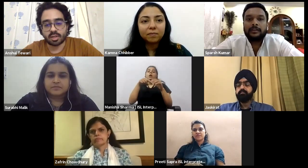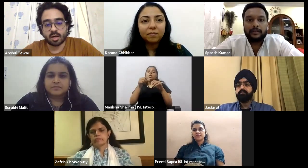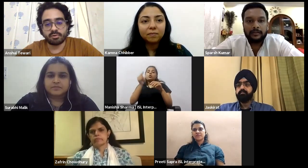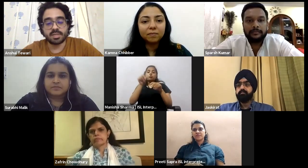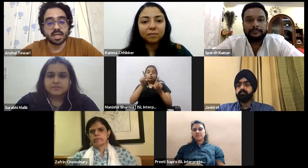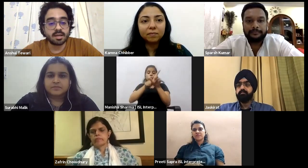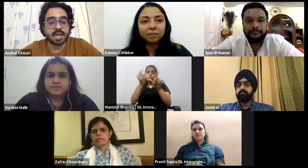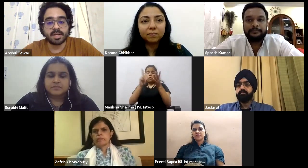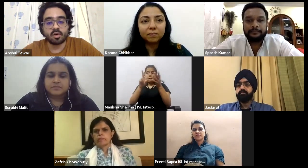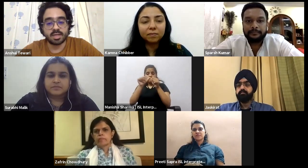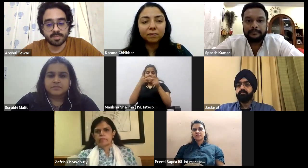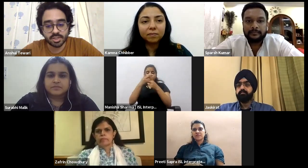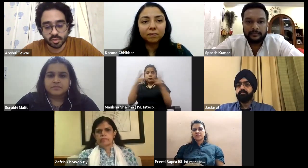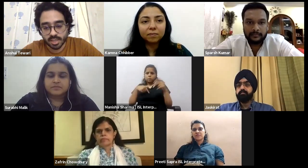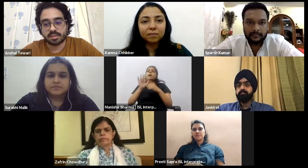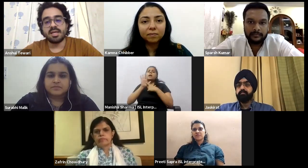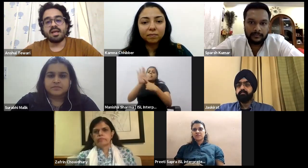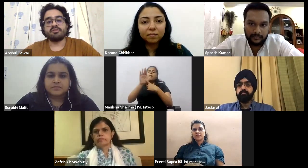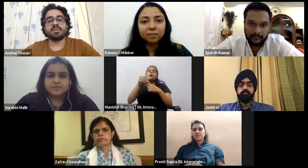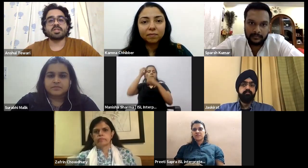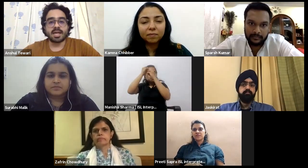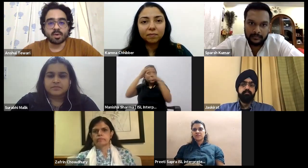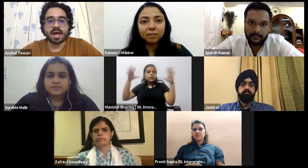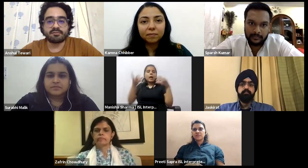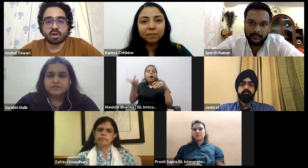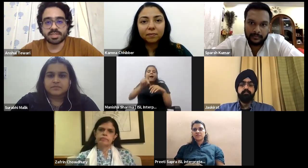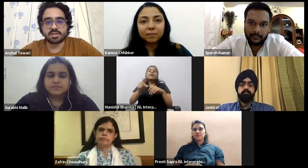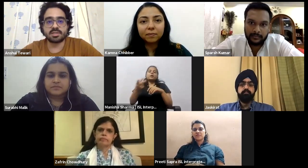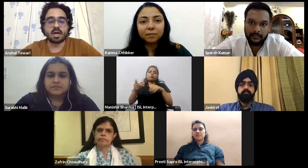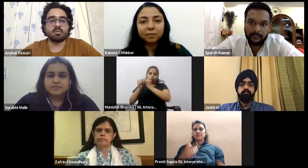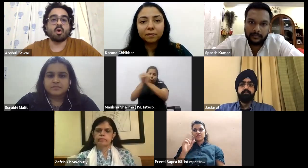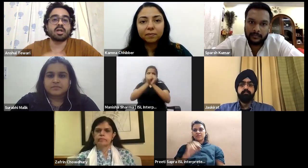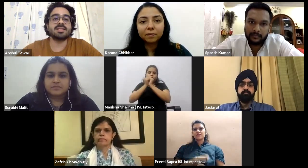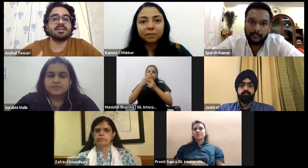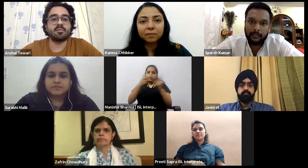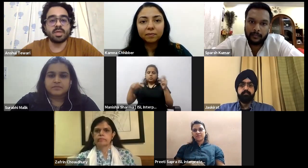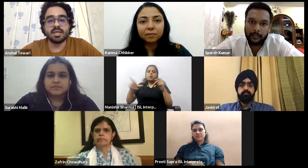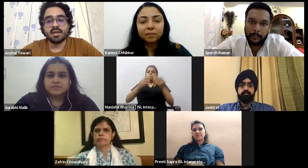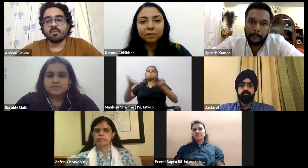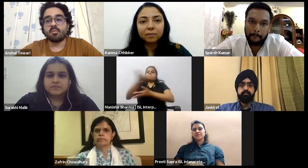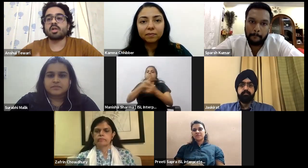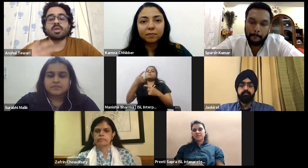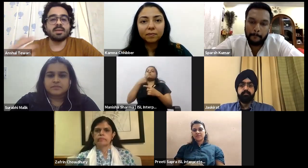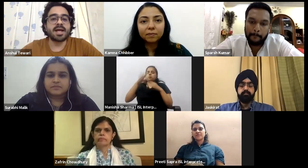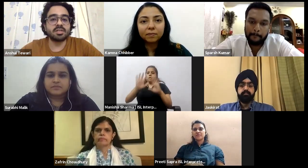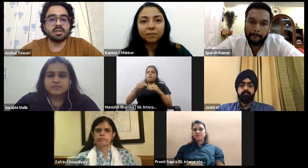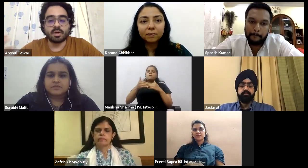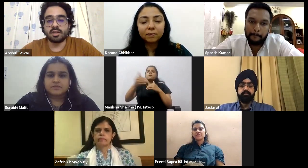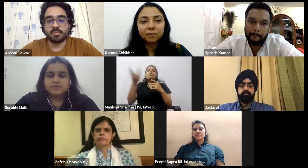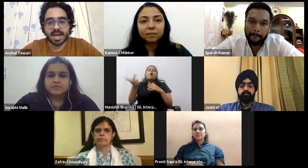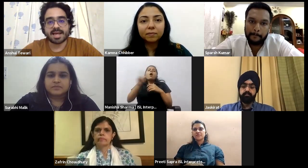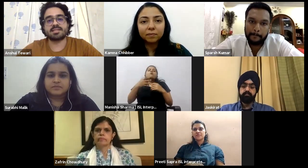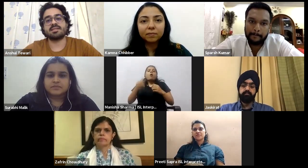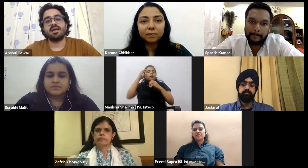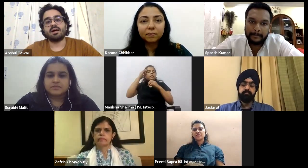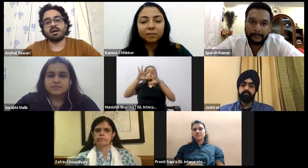the lockdown. We've been running a campaign called Reimagine Together. We've been trying to have conversations around what is it that we want to reimagine the world